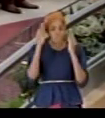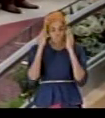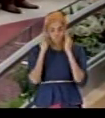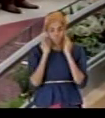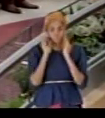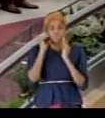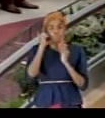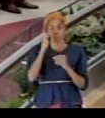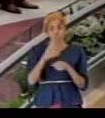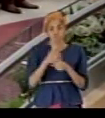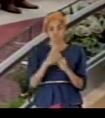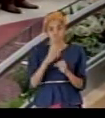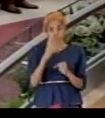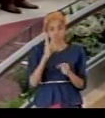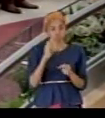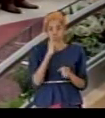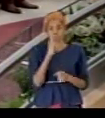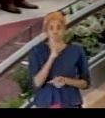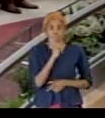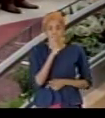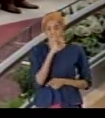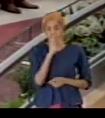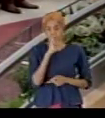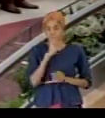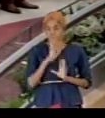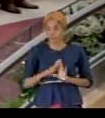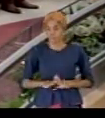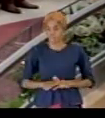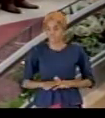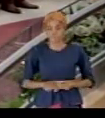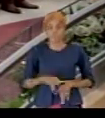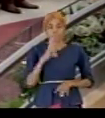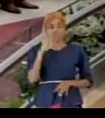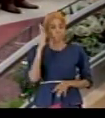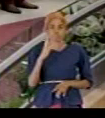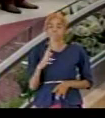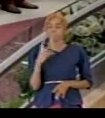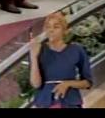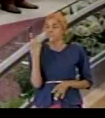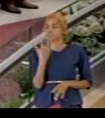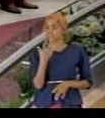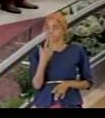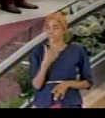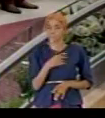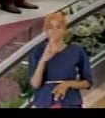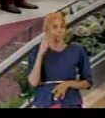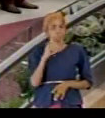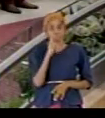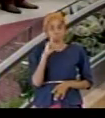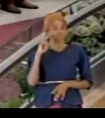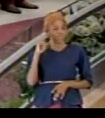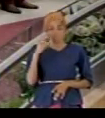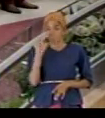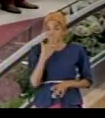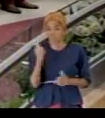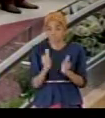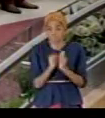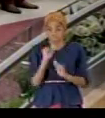keep quiet. You will speak, and you will not speak with doubt in your